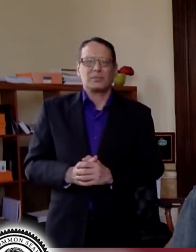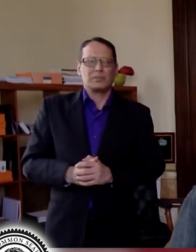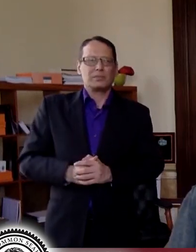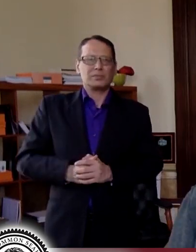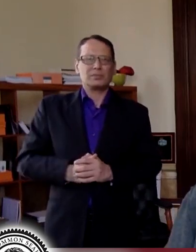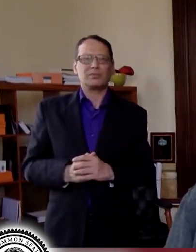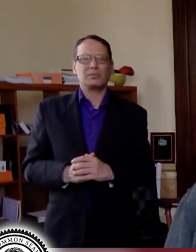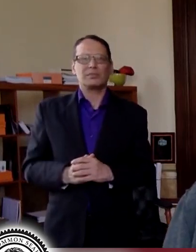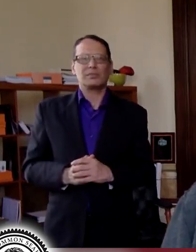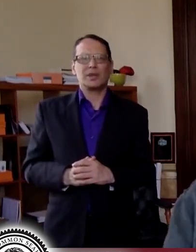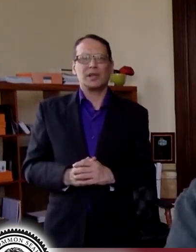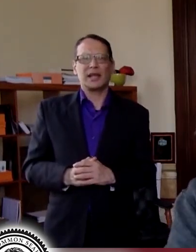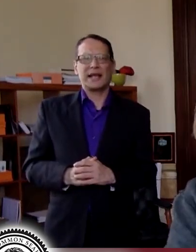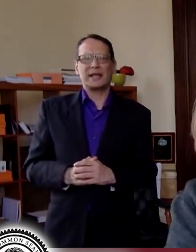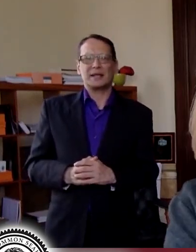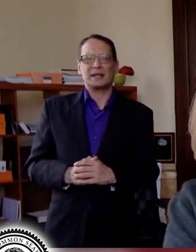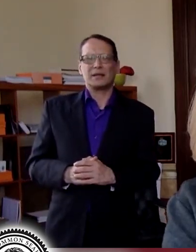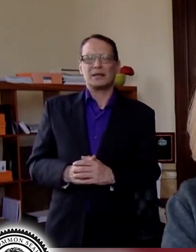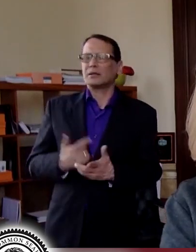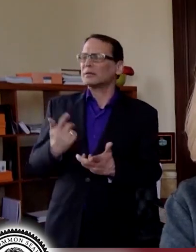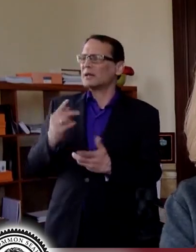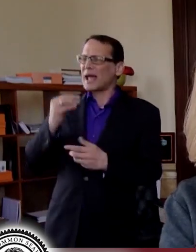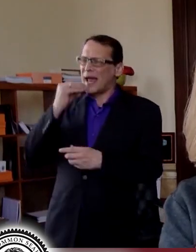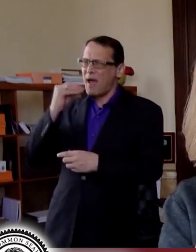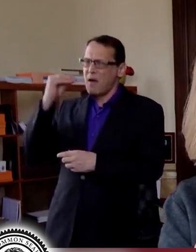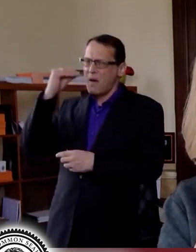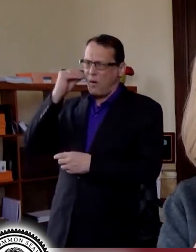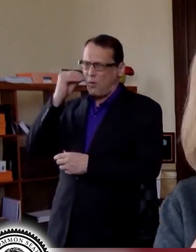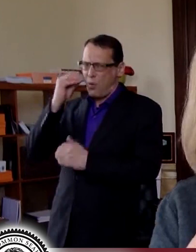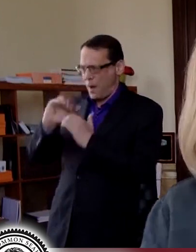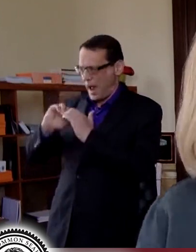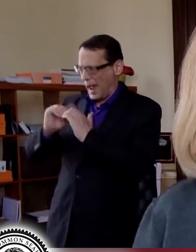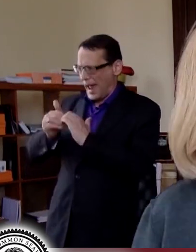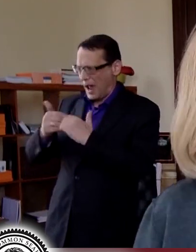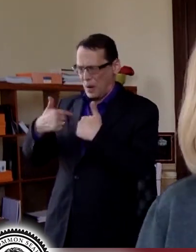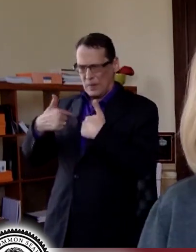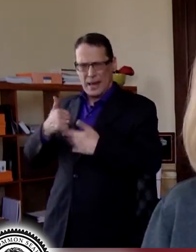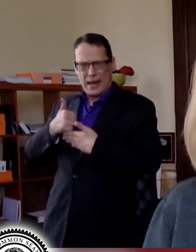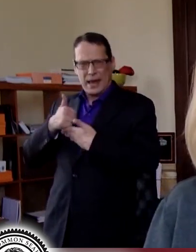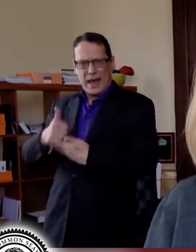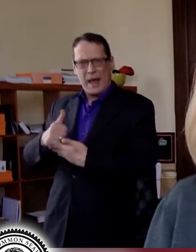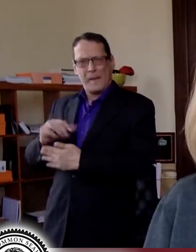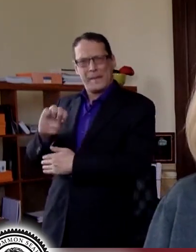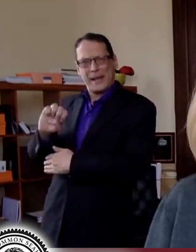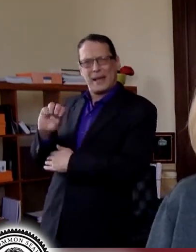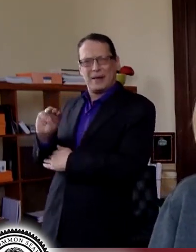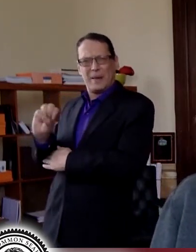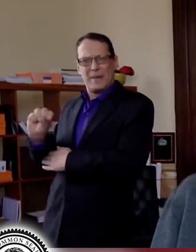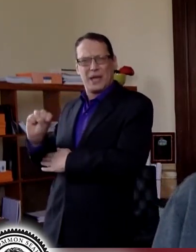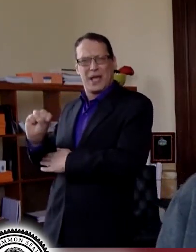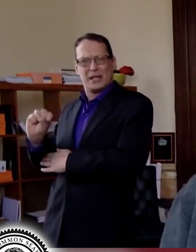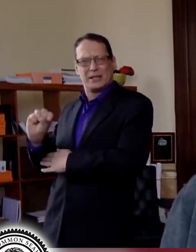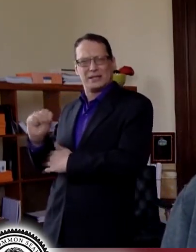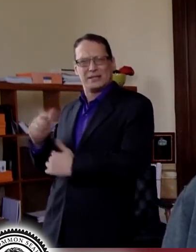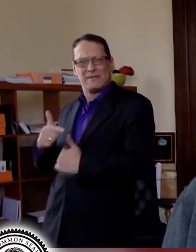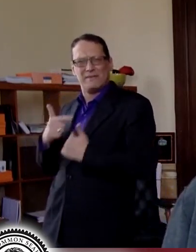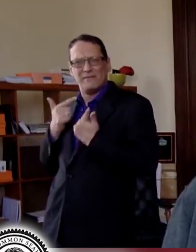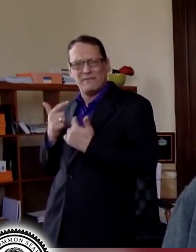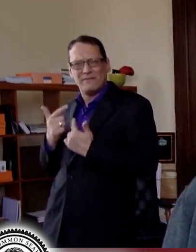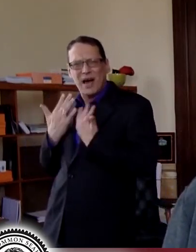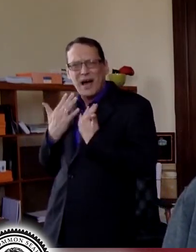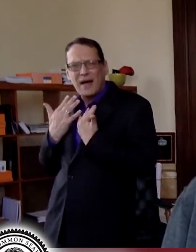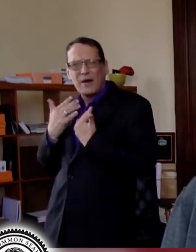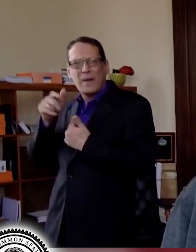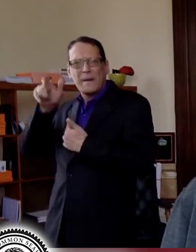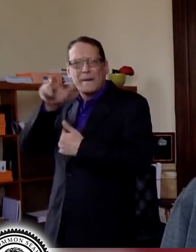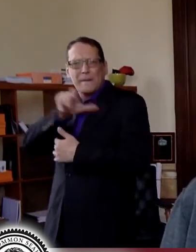weeks. What is something that someone at home can do to help our EMS, our first responders, fire, police, and things like